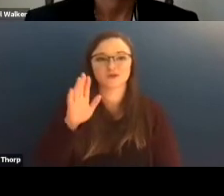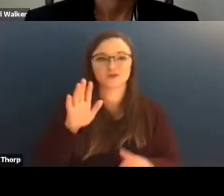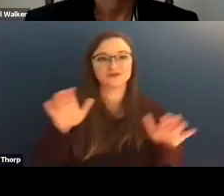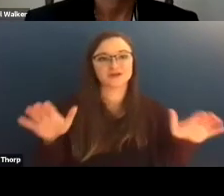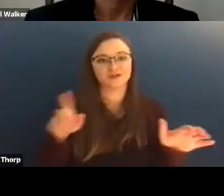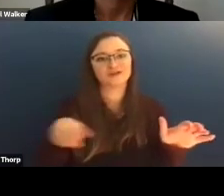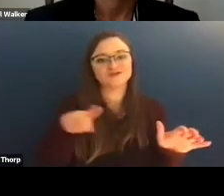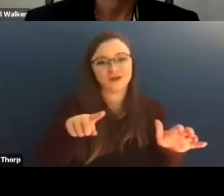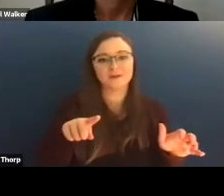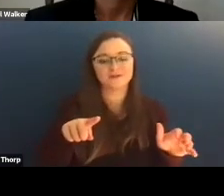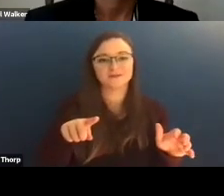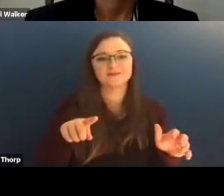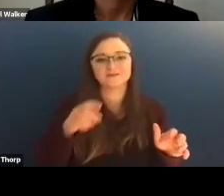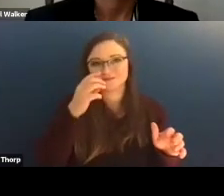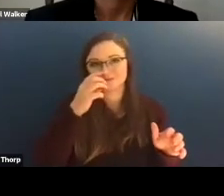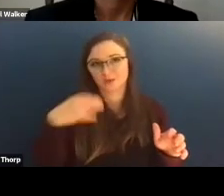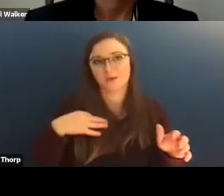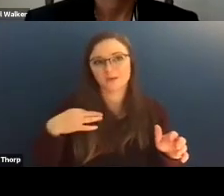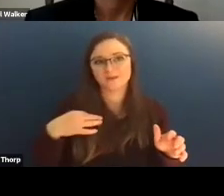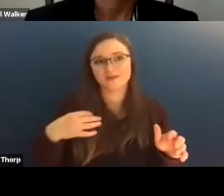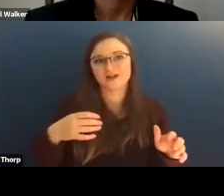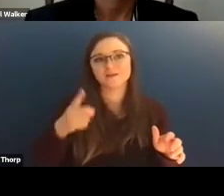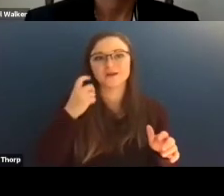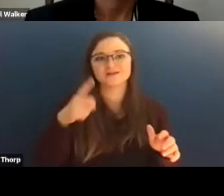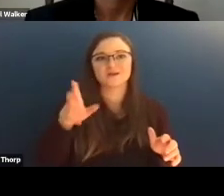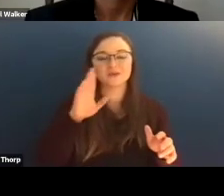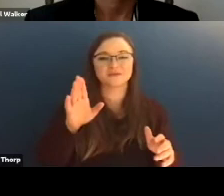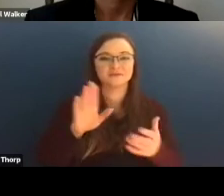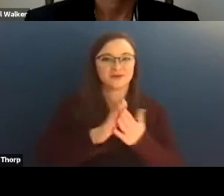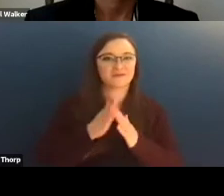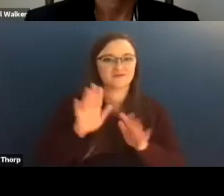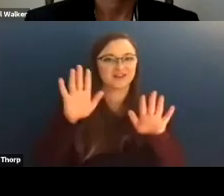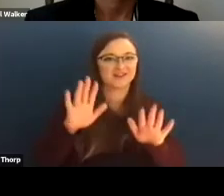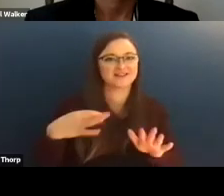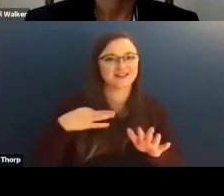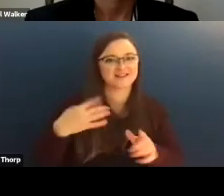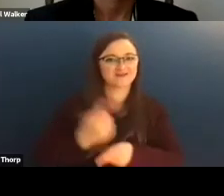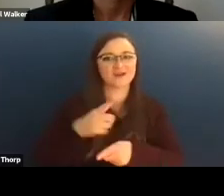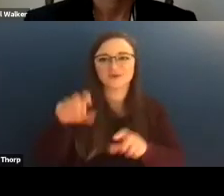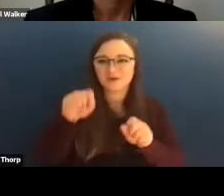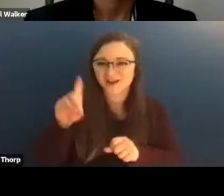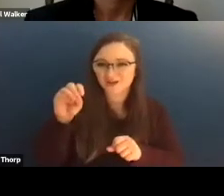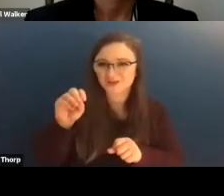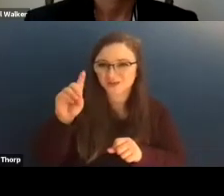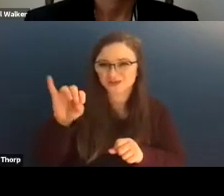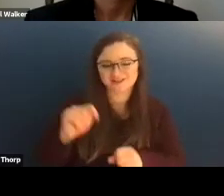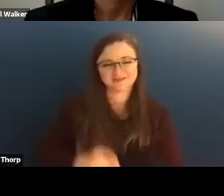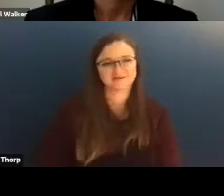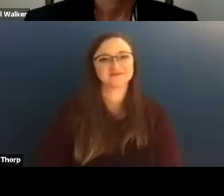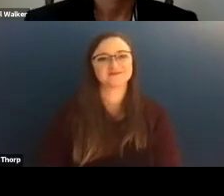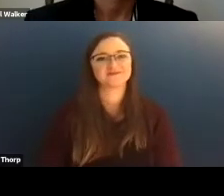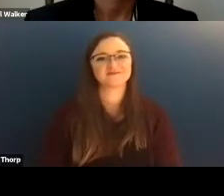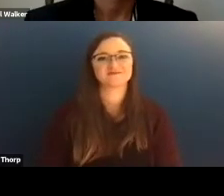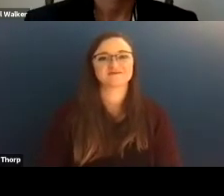seen all fantastic candidates, right? So, of course, you can do this, guys. All right. Anybody else,